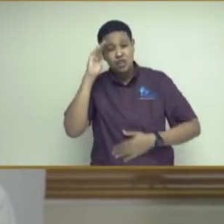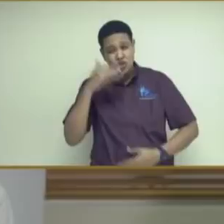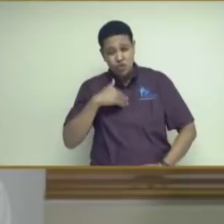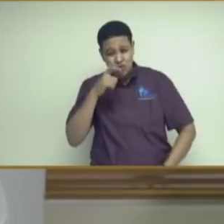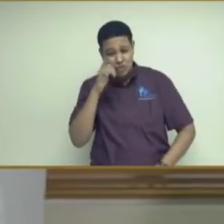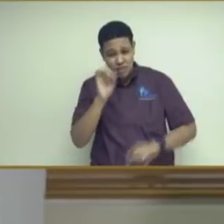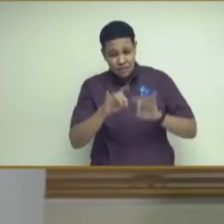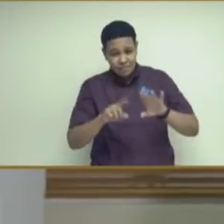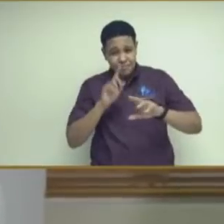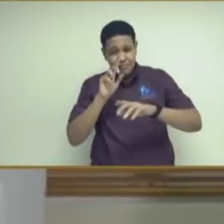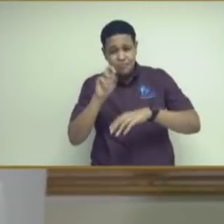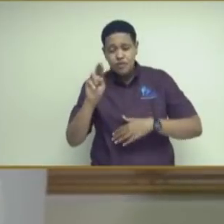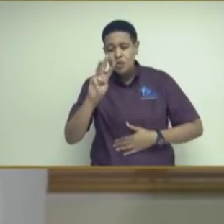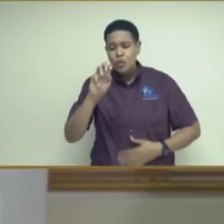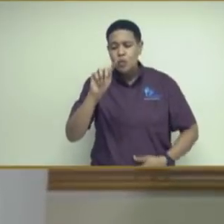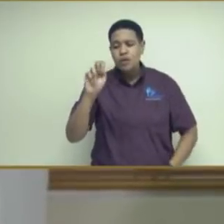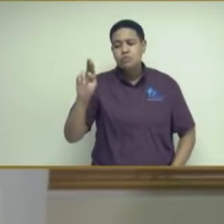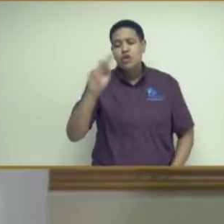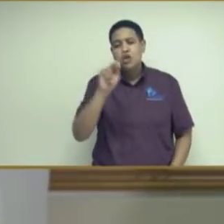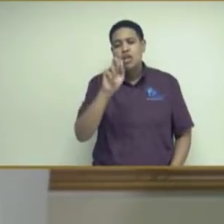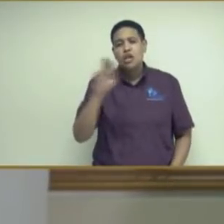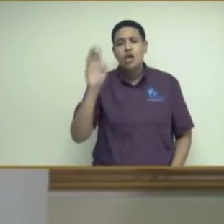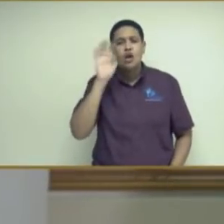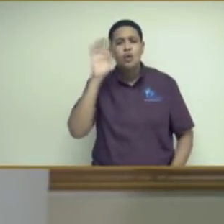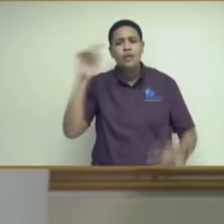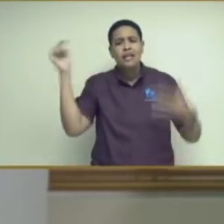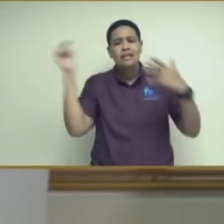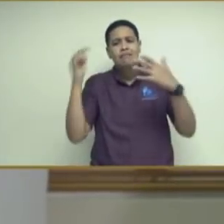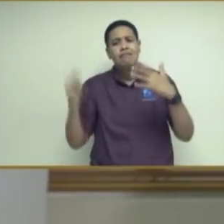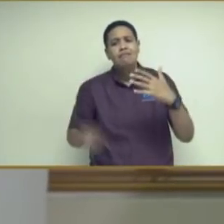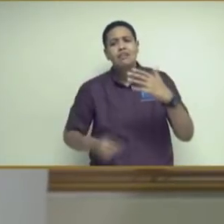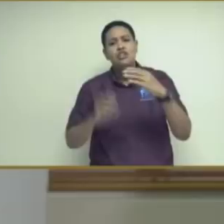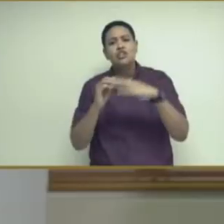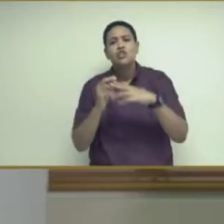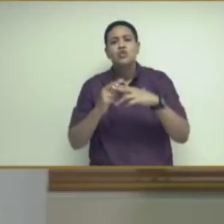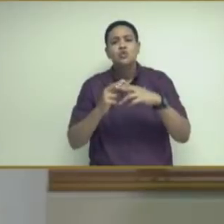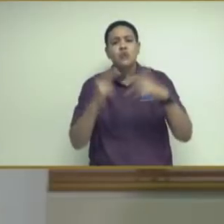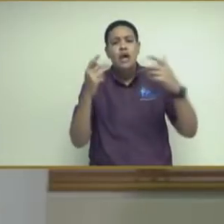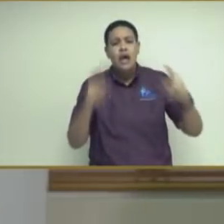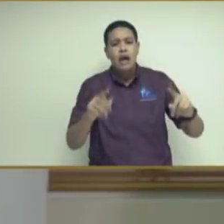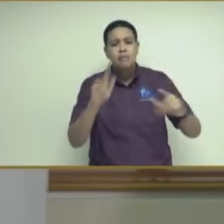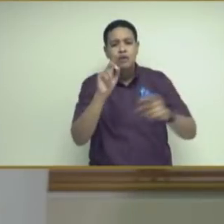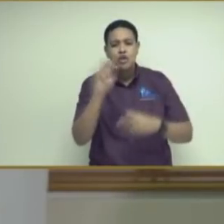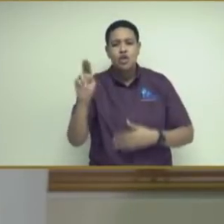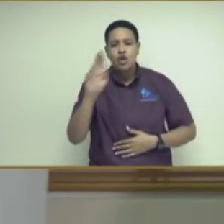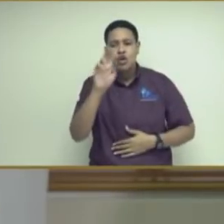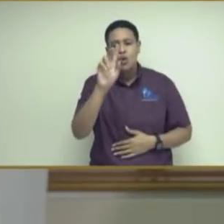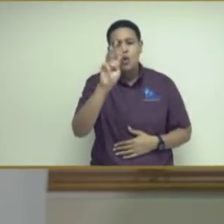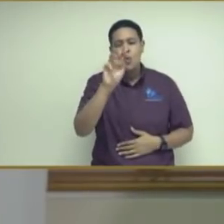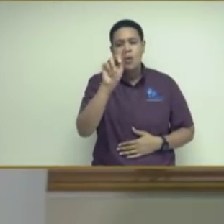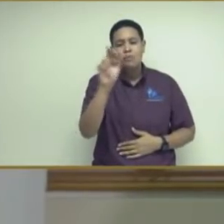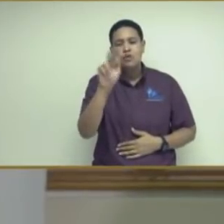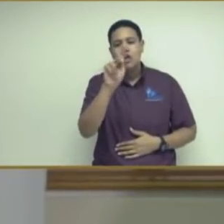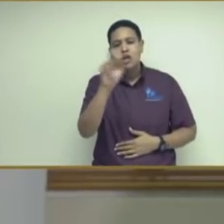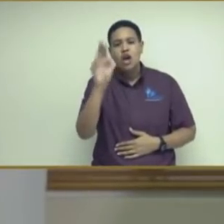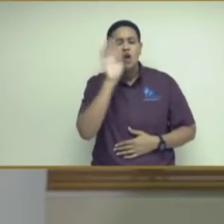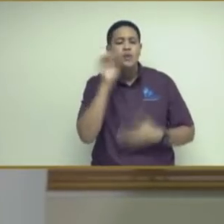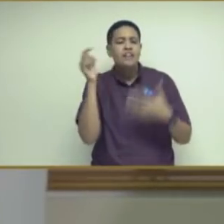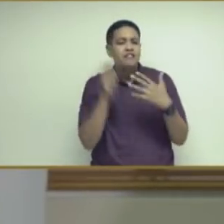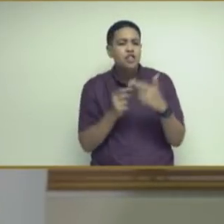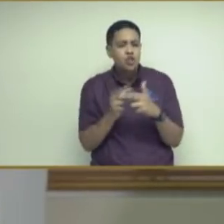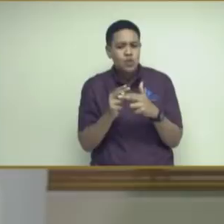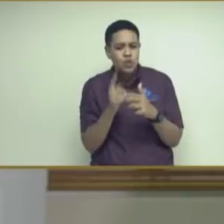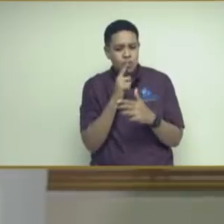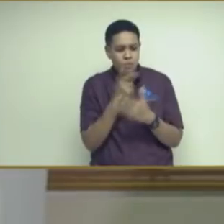Dr. Webster Carr will be featured in due. Webster Carr will be featured in due course. But on